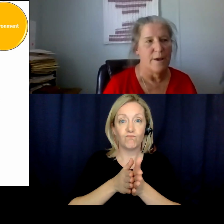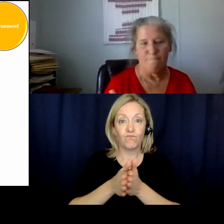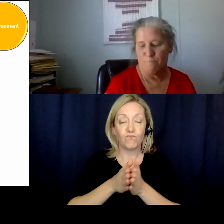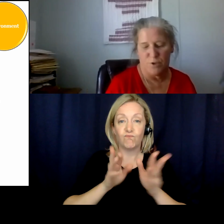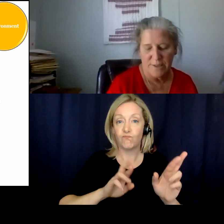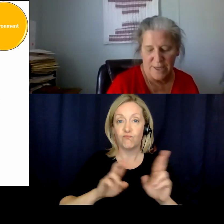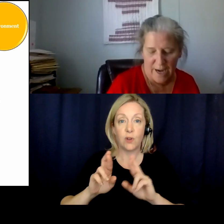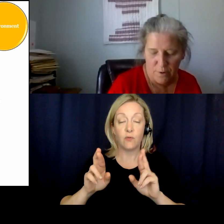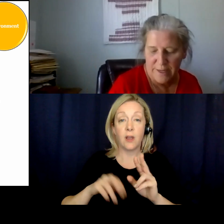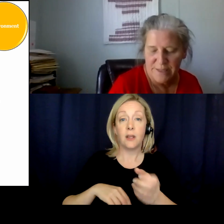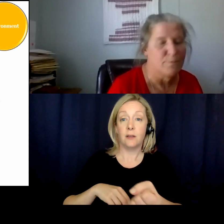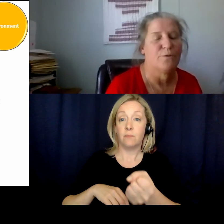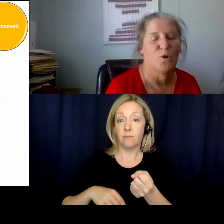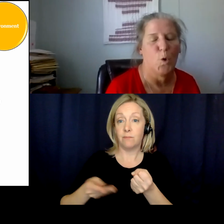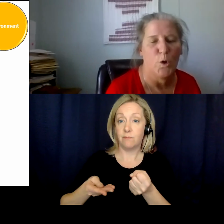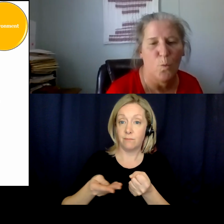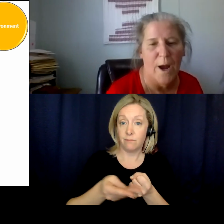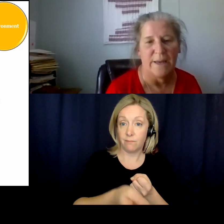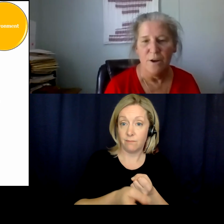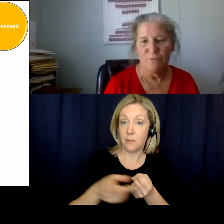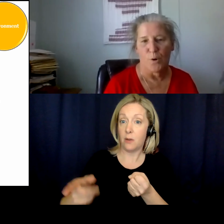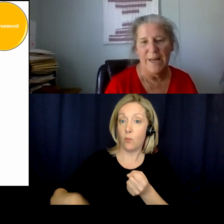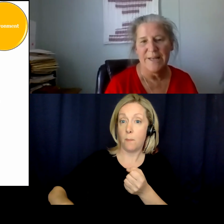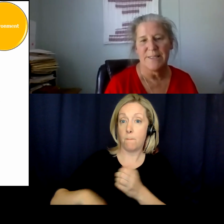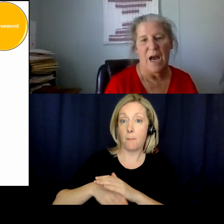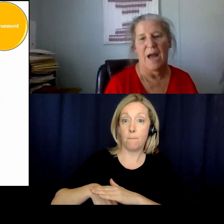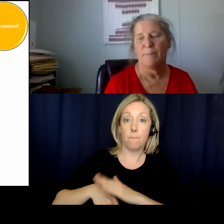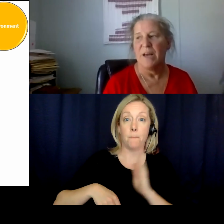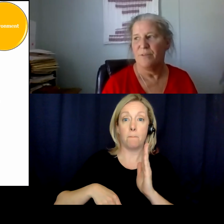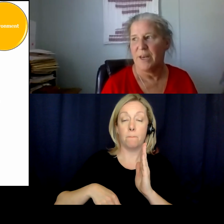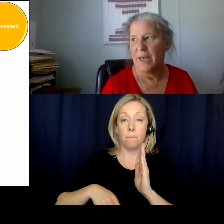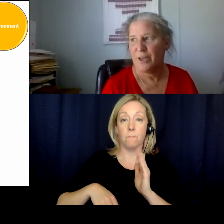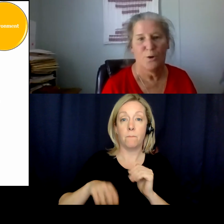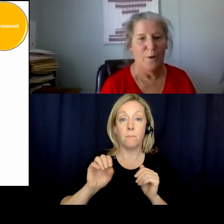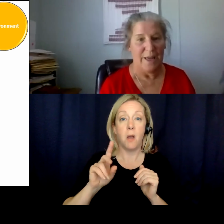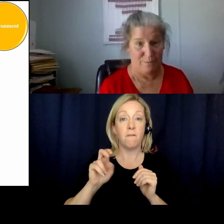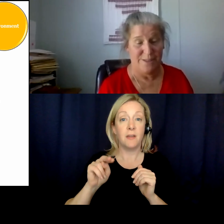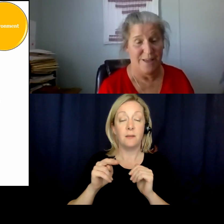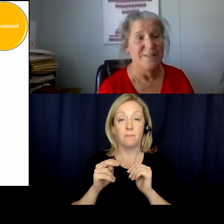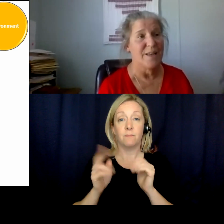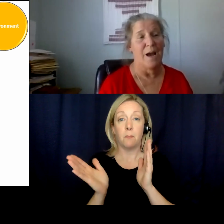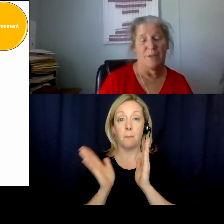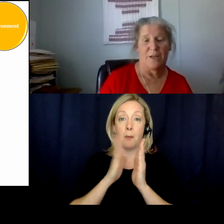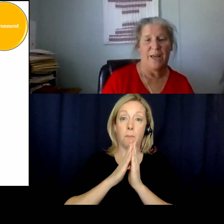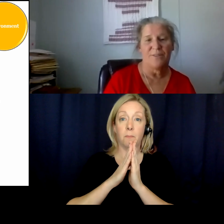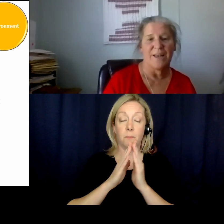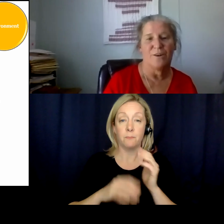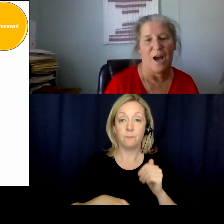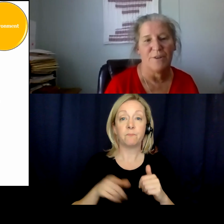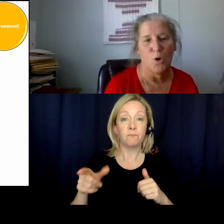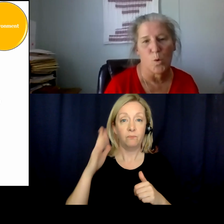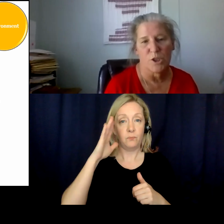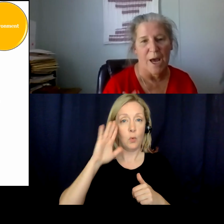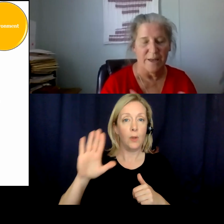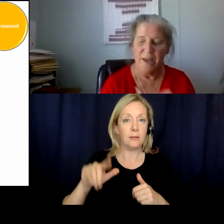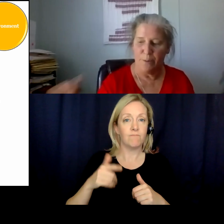everybody's move. Couldn't wait for his time, that he knew it was his time to kick that